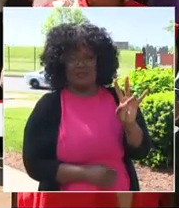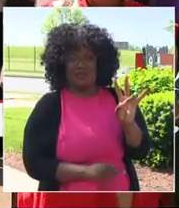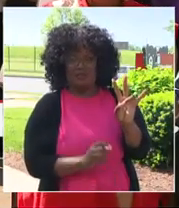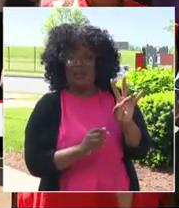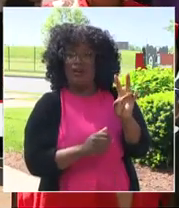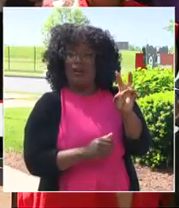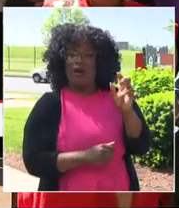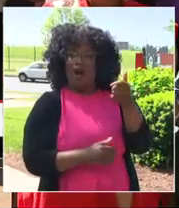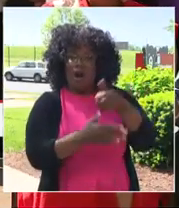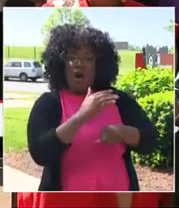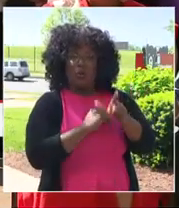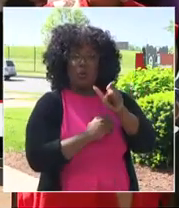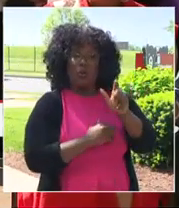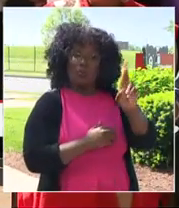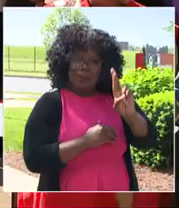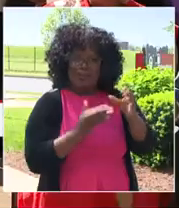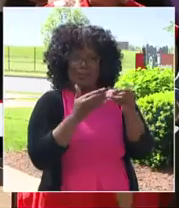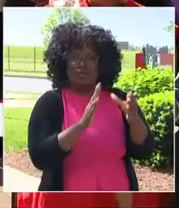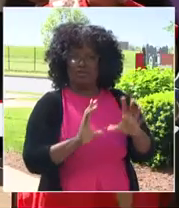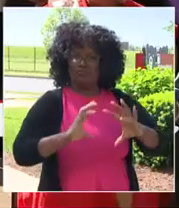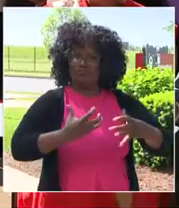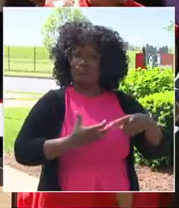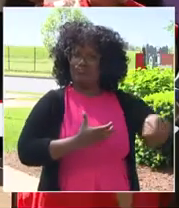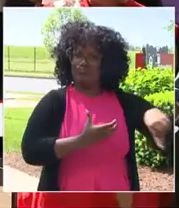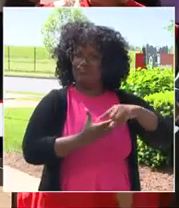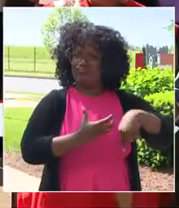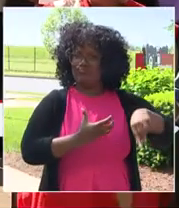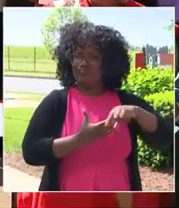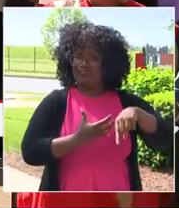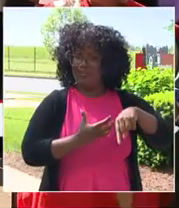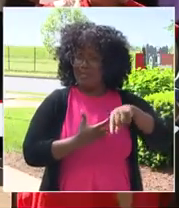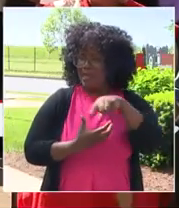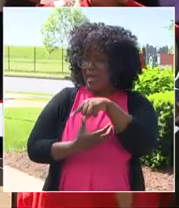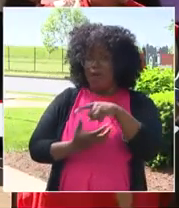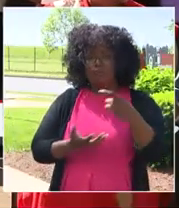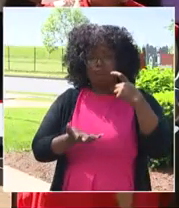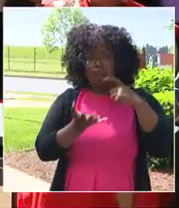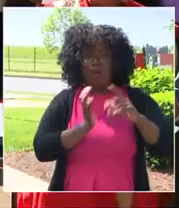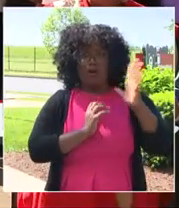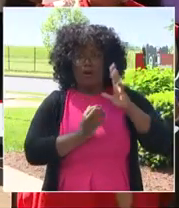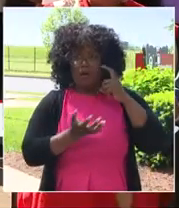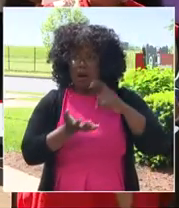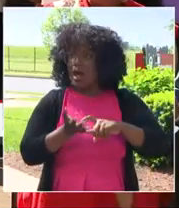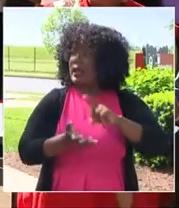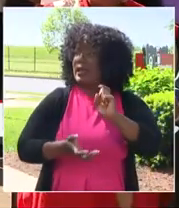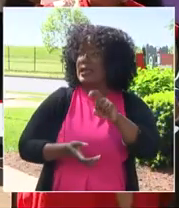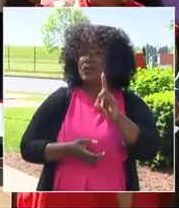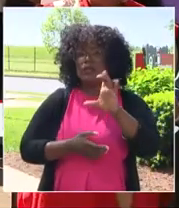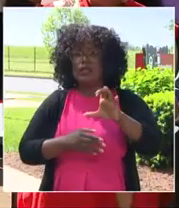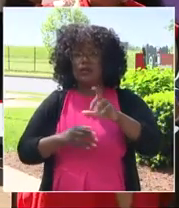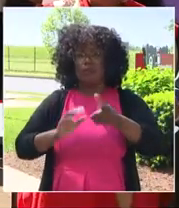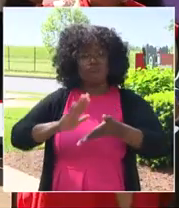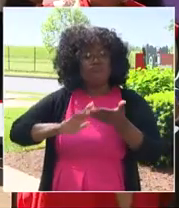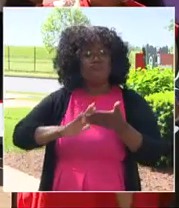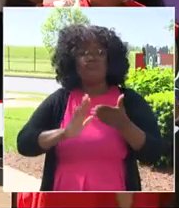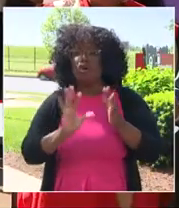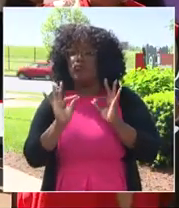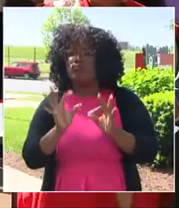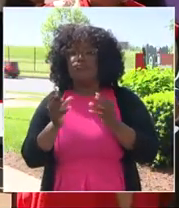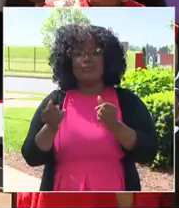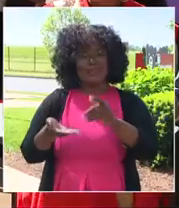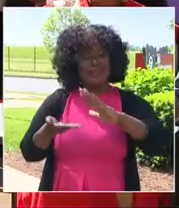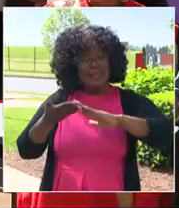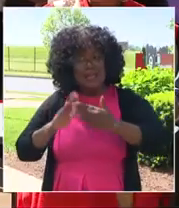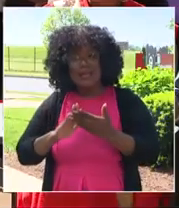leadership, because they recognize that even though we function as a city, county, and state, unlike